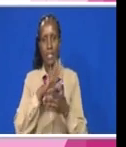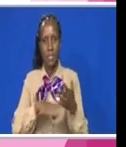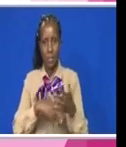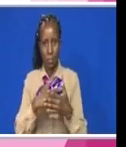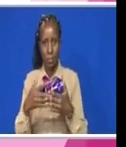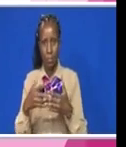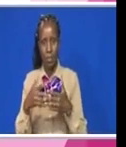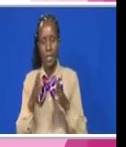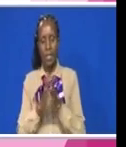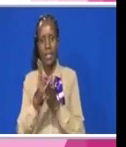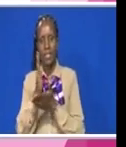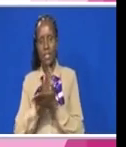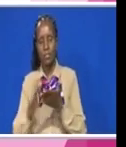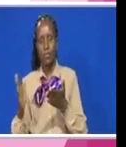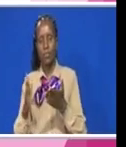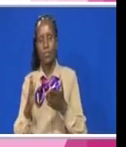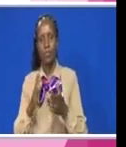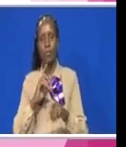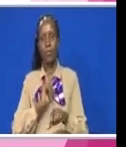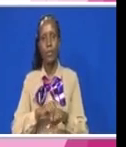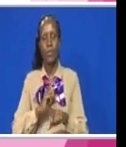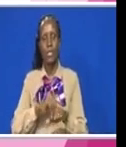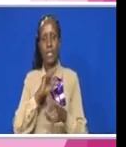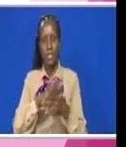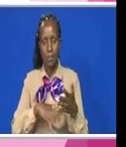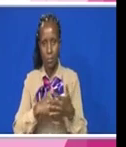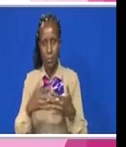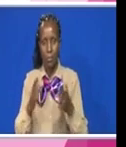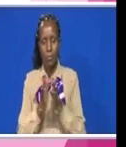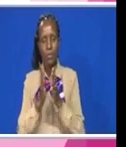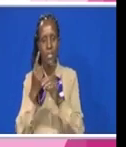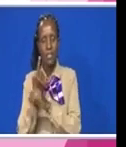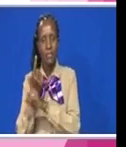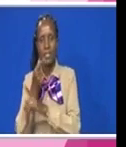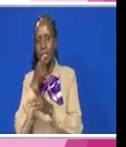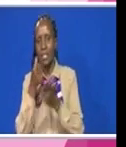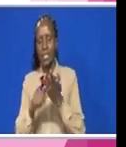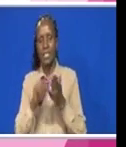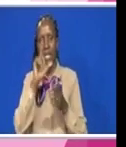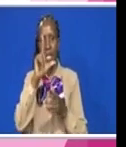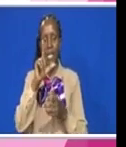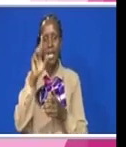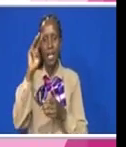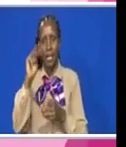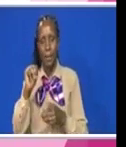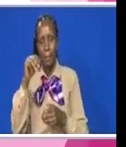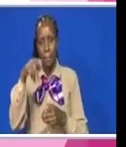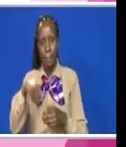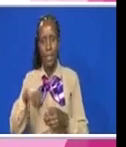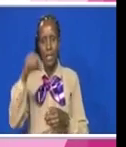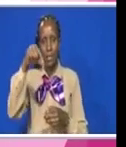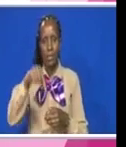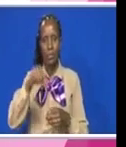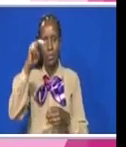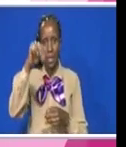a section of the periodic table with several letters, letter L, letter M, P, Q,